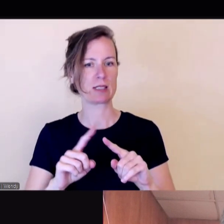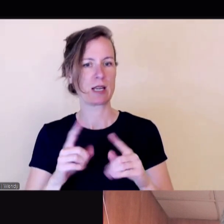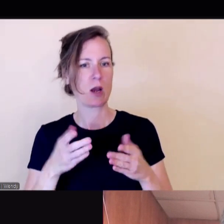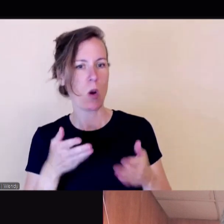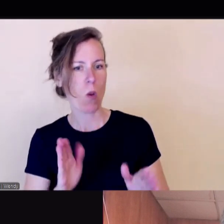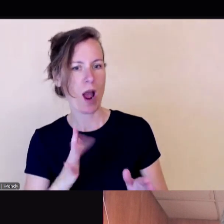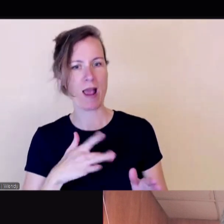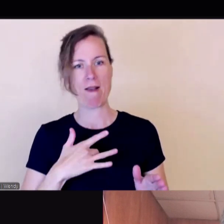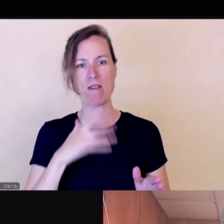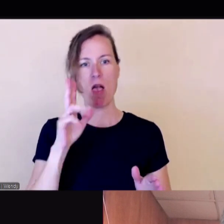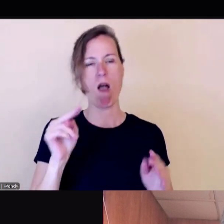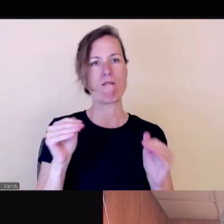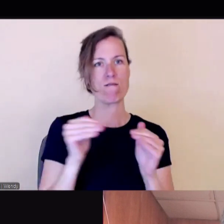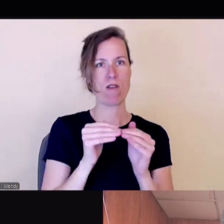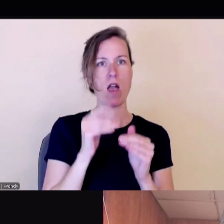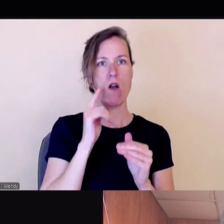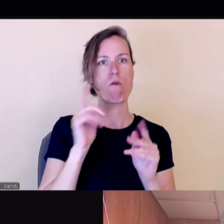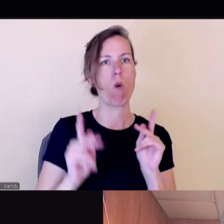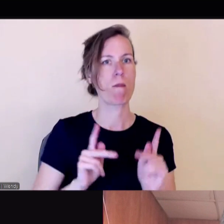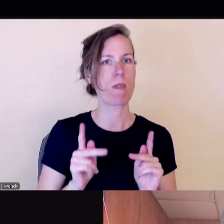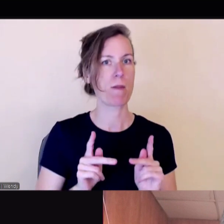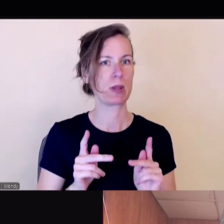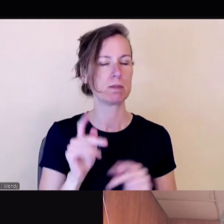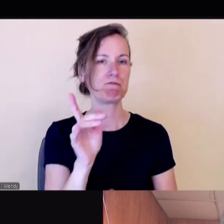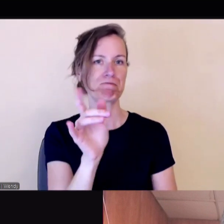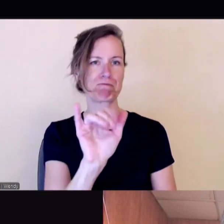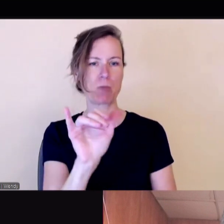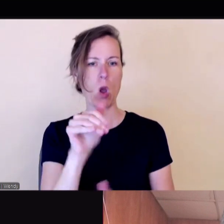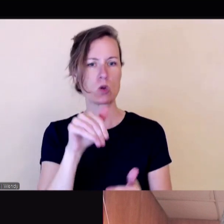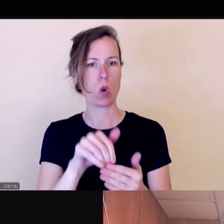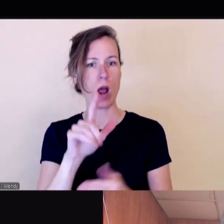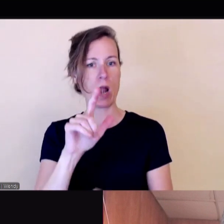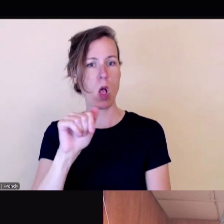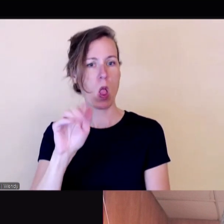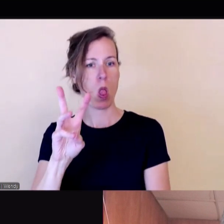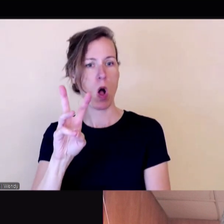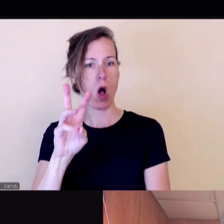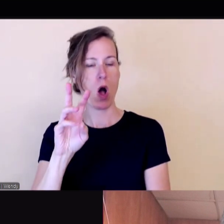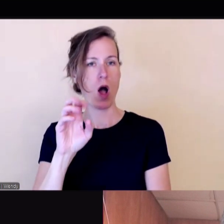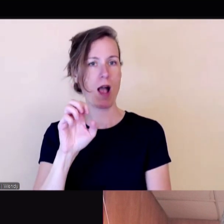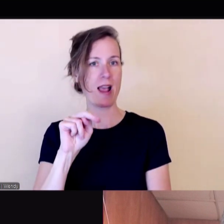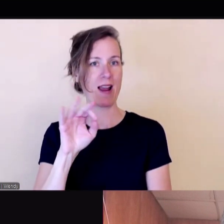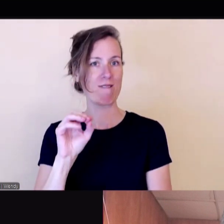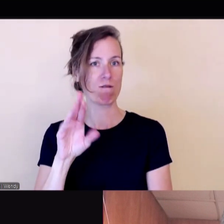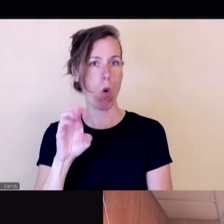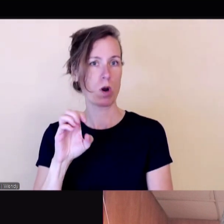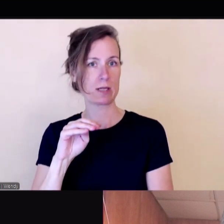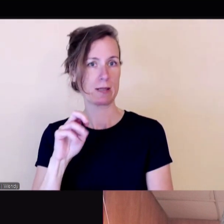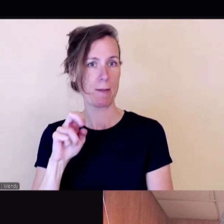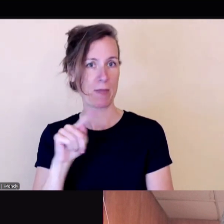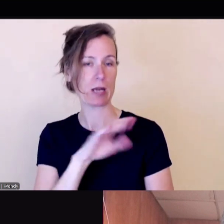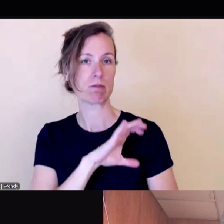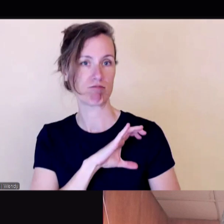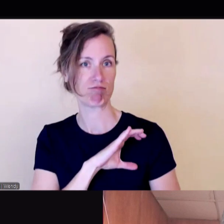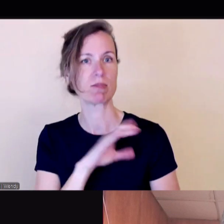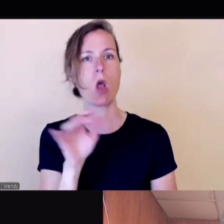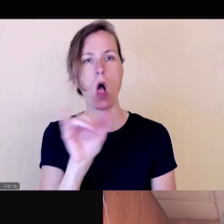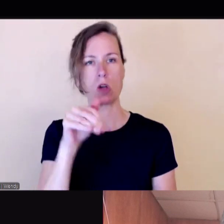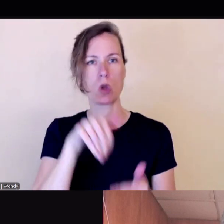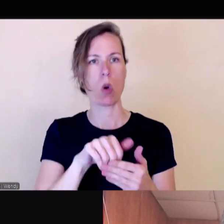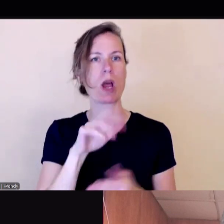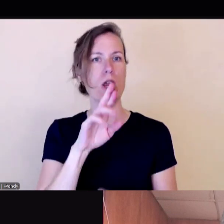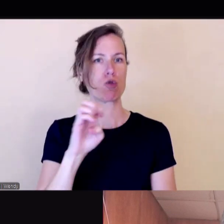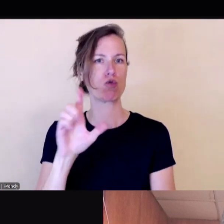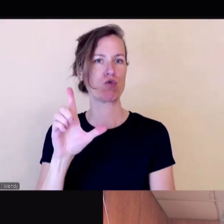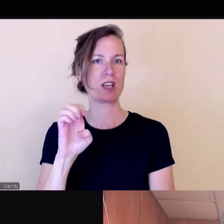law enforcement, as well as commercial and residential real estate. So really just making people sure